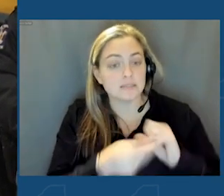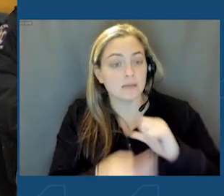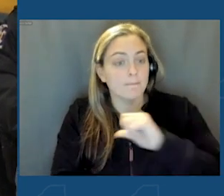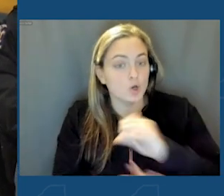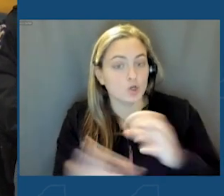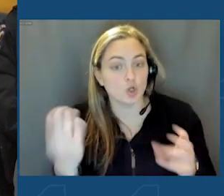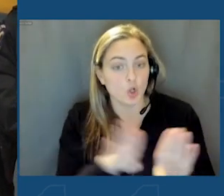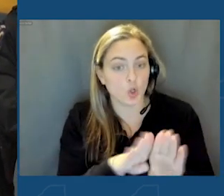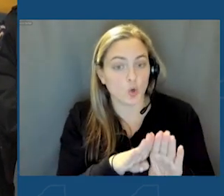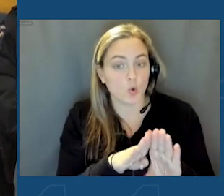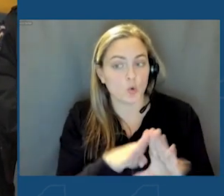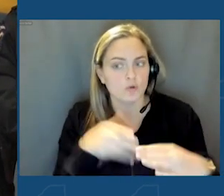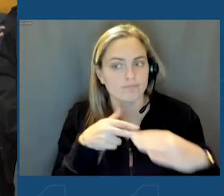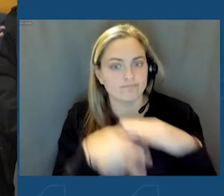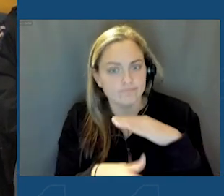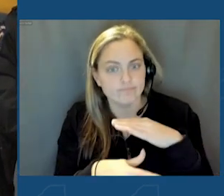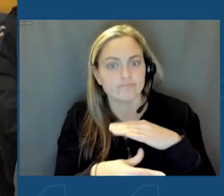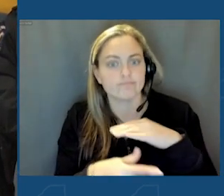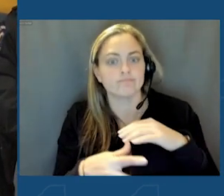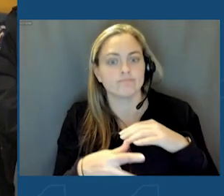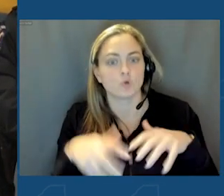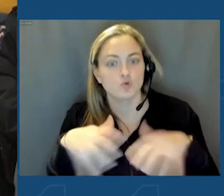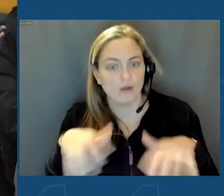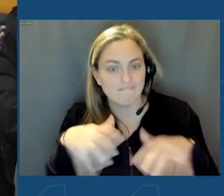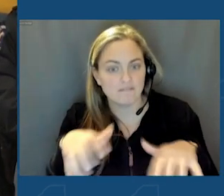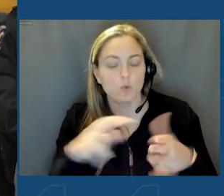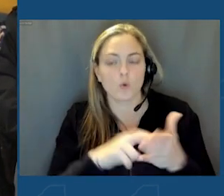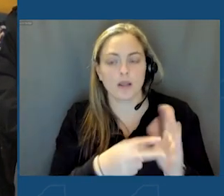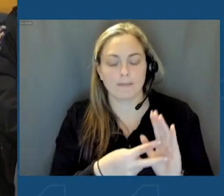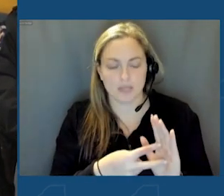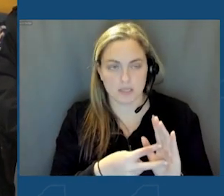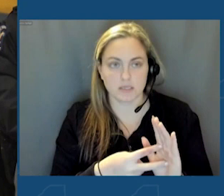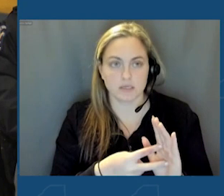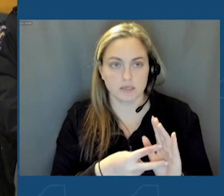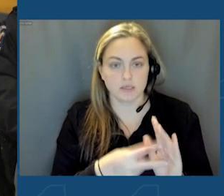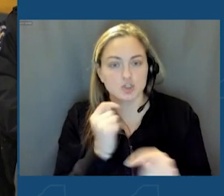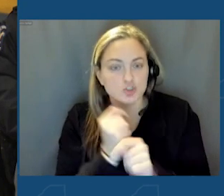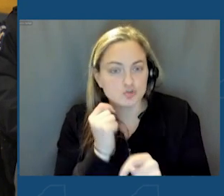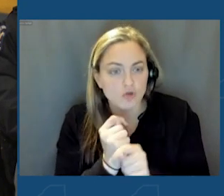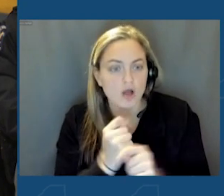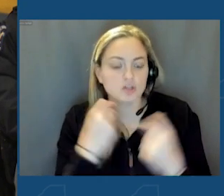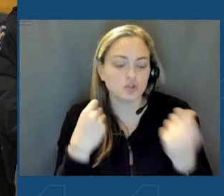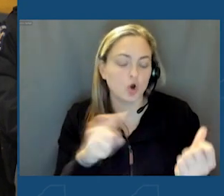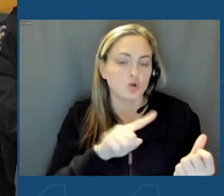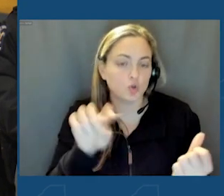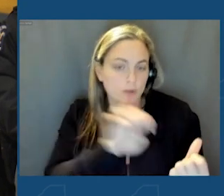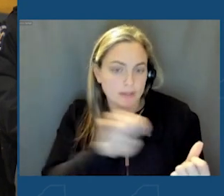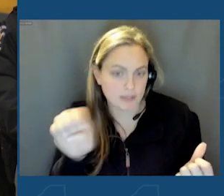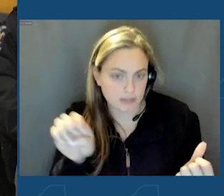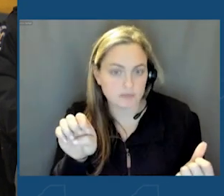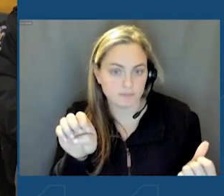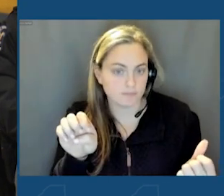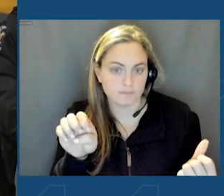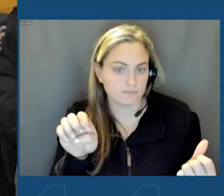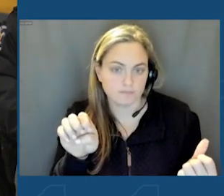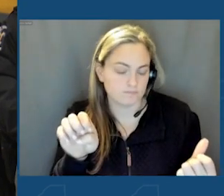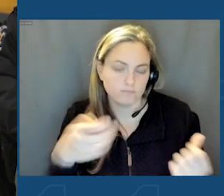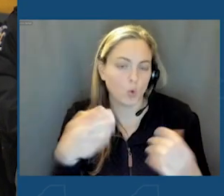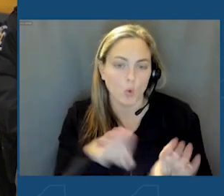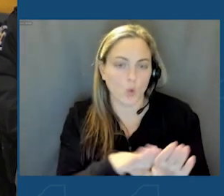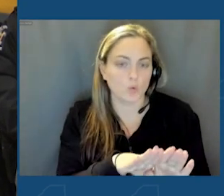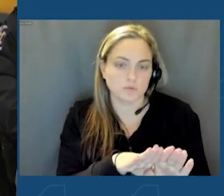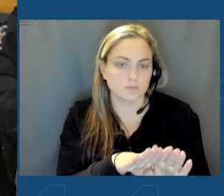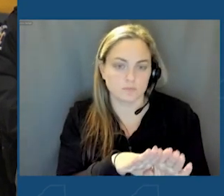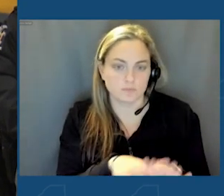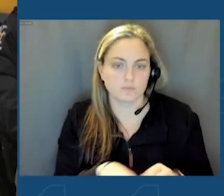inbound traffic and what I mean by that is trucks cars heading east it is closed to inbound